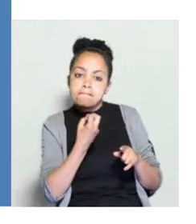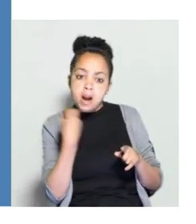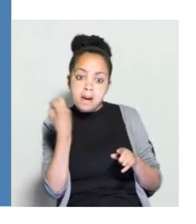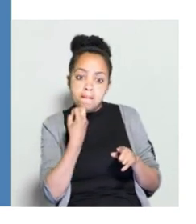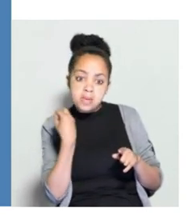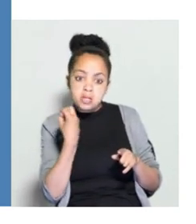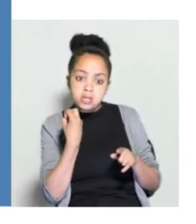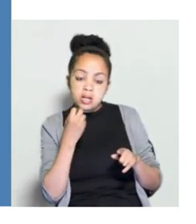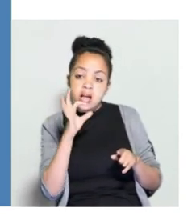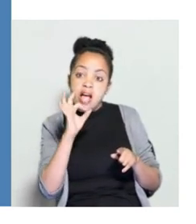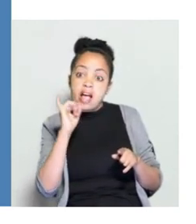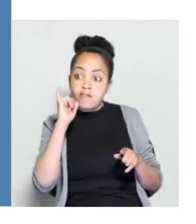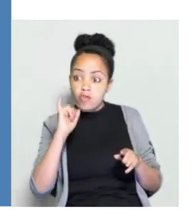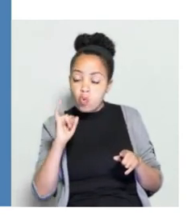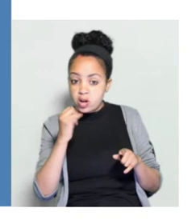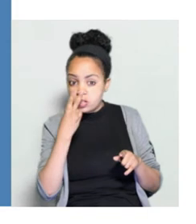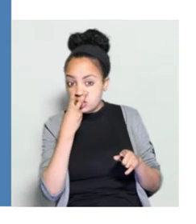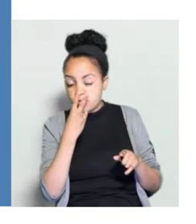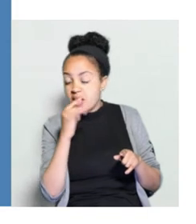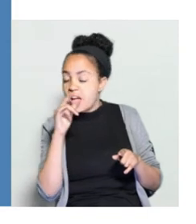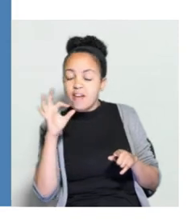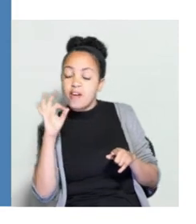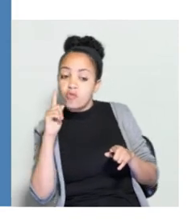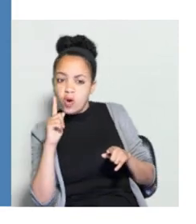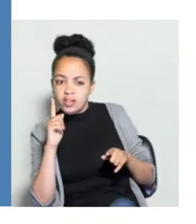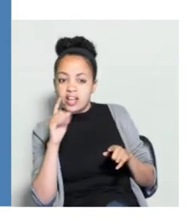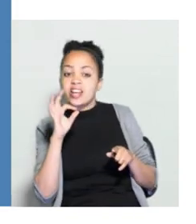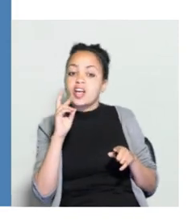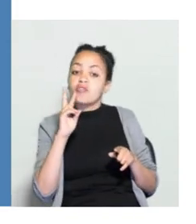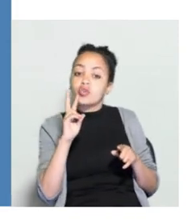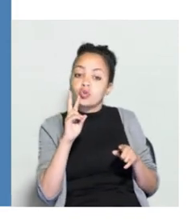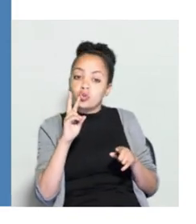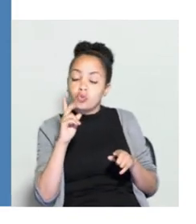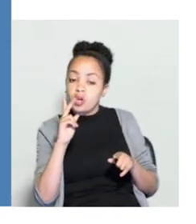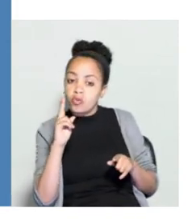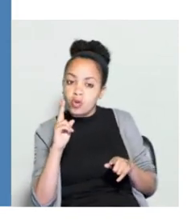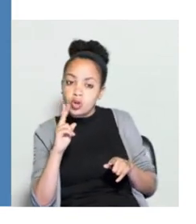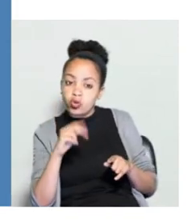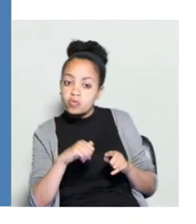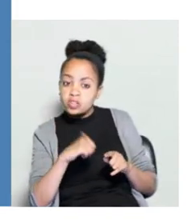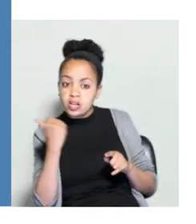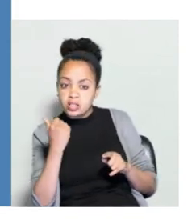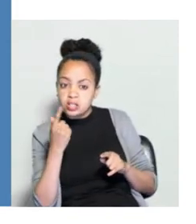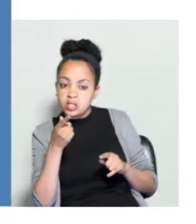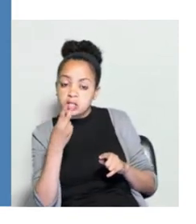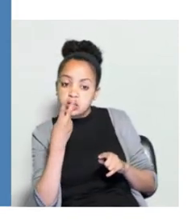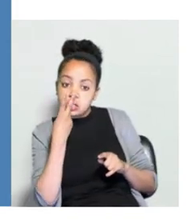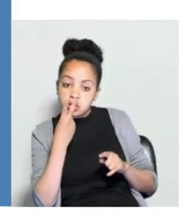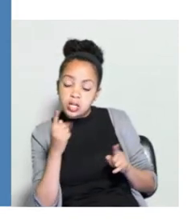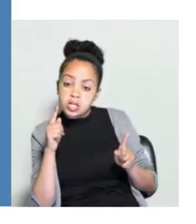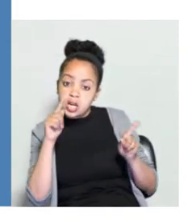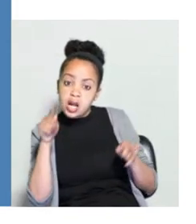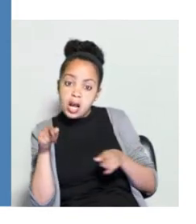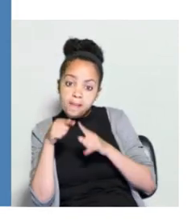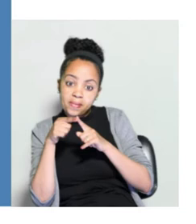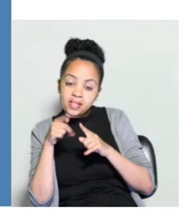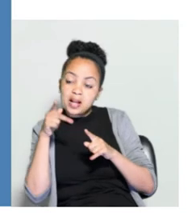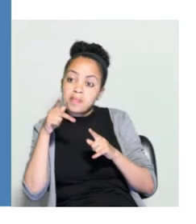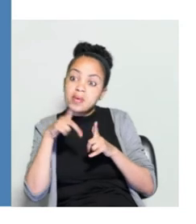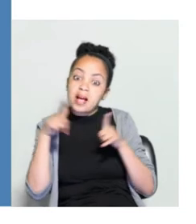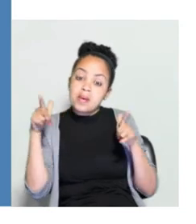From F1 of this one, and again F1 of the else. Then, P capital,